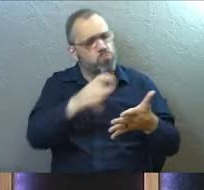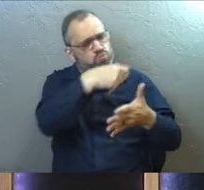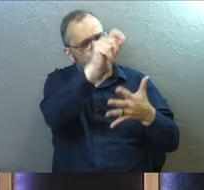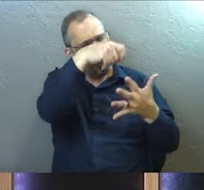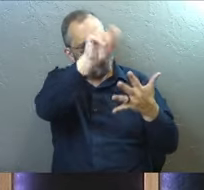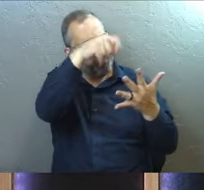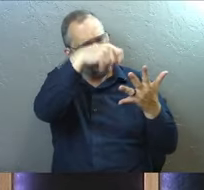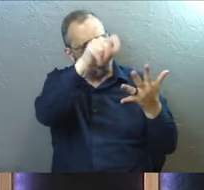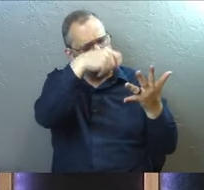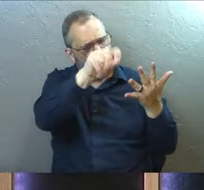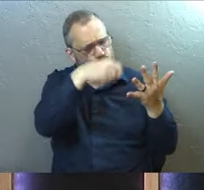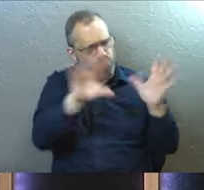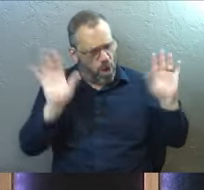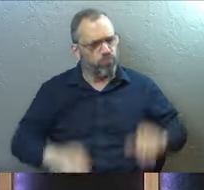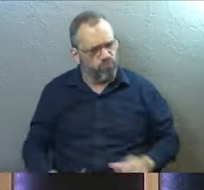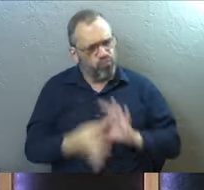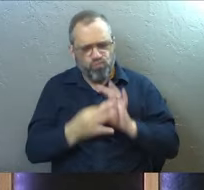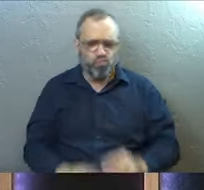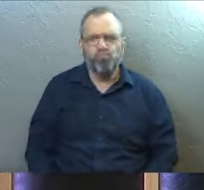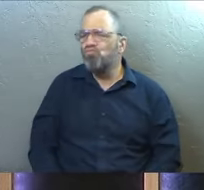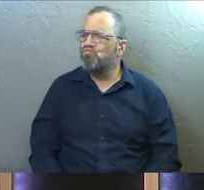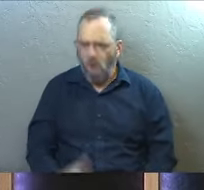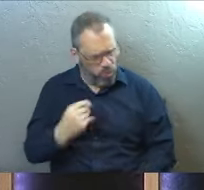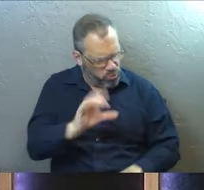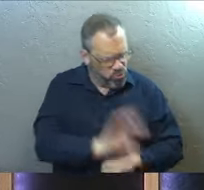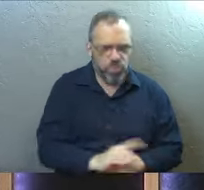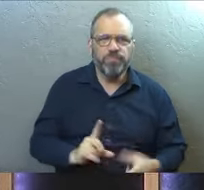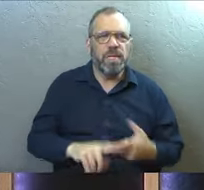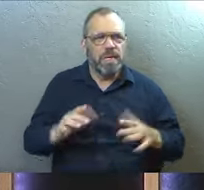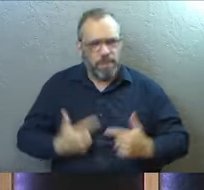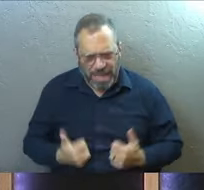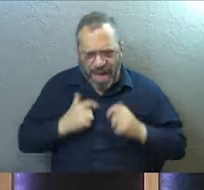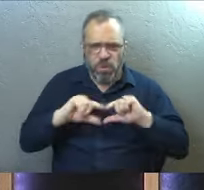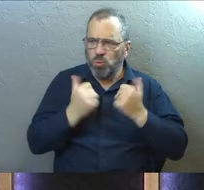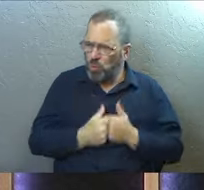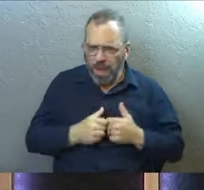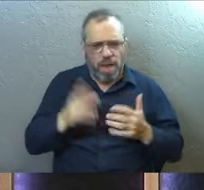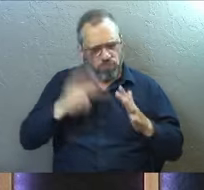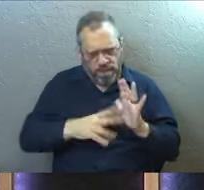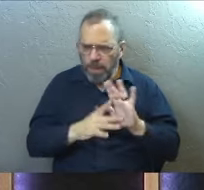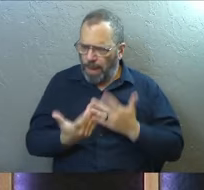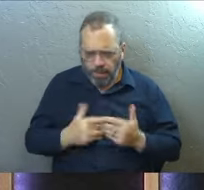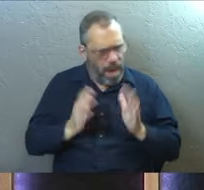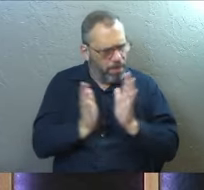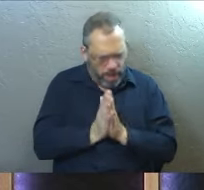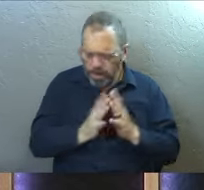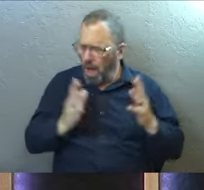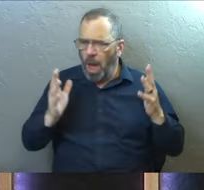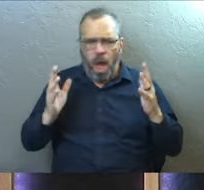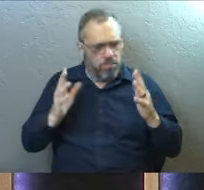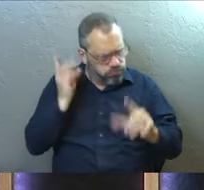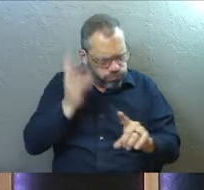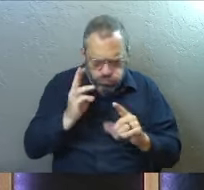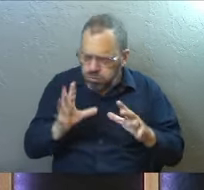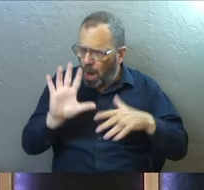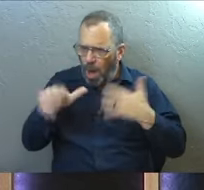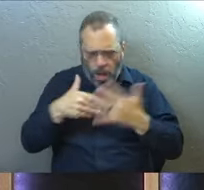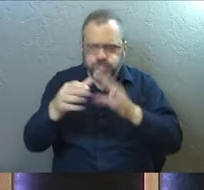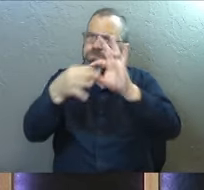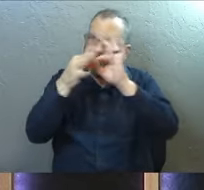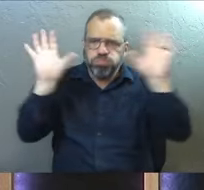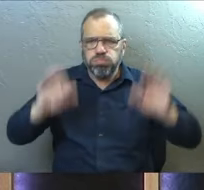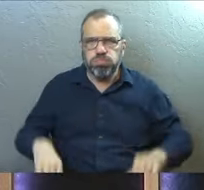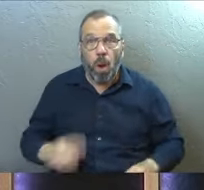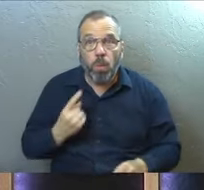boxes. And now that's how I have a relationship, right? I went to church, I did my life group, I read my Bible this morning, I prayed, I have relationship with